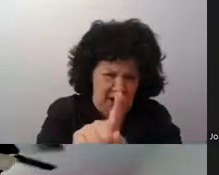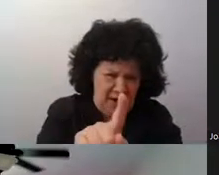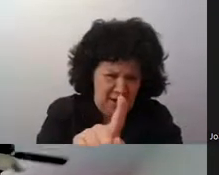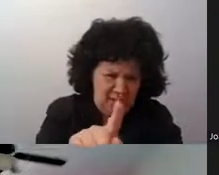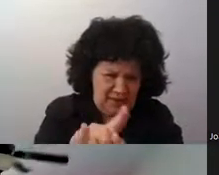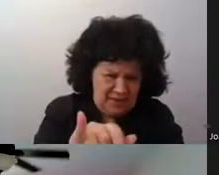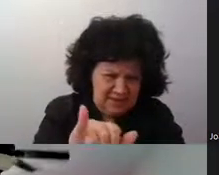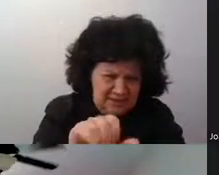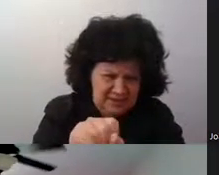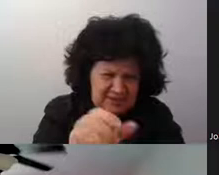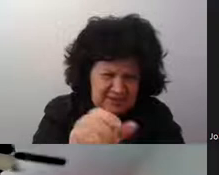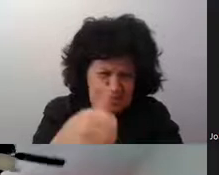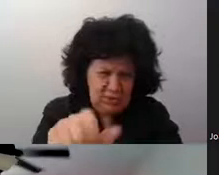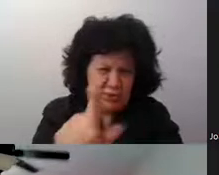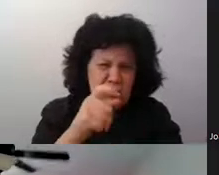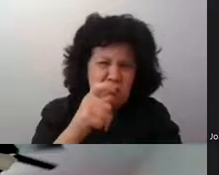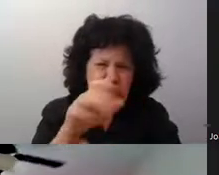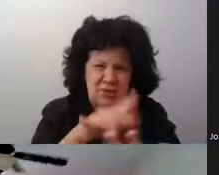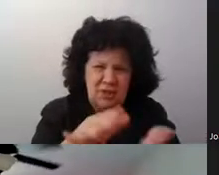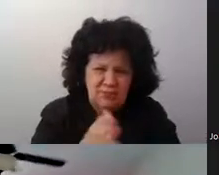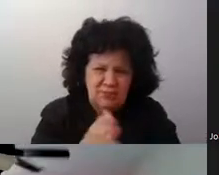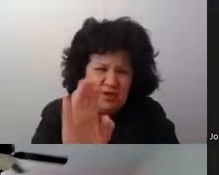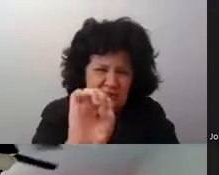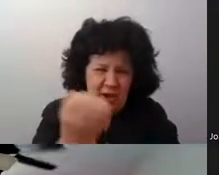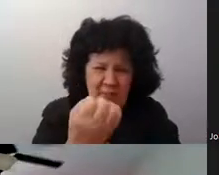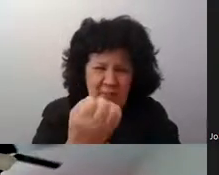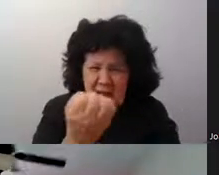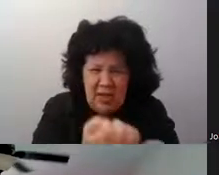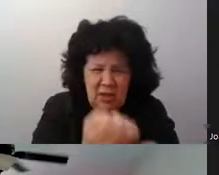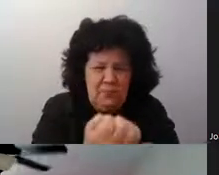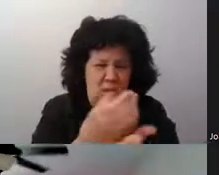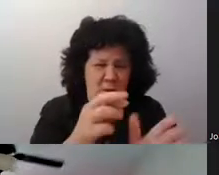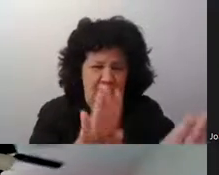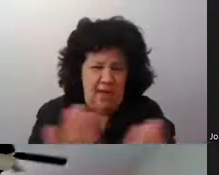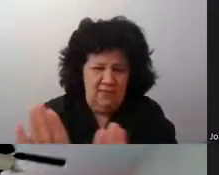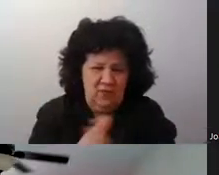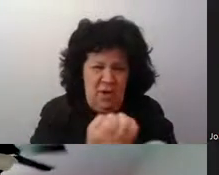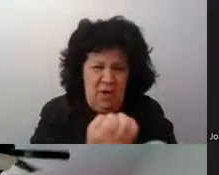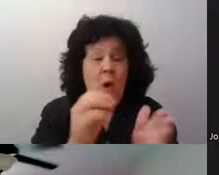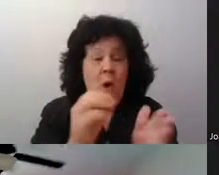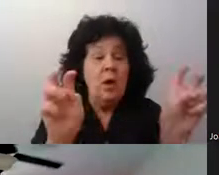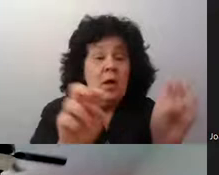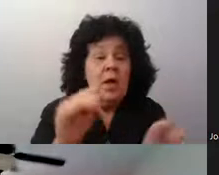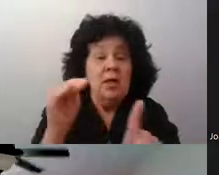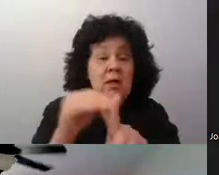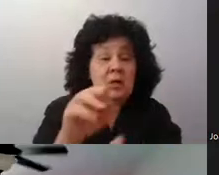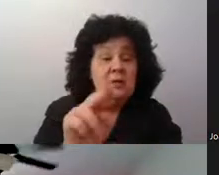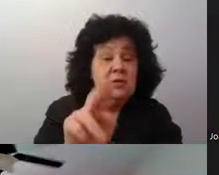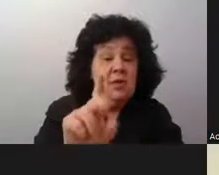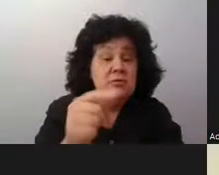who studied environment or what do you call it, behavioral economics or nudge theory, we would know that one way to change